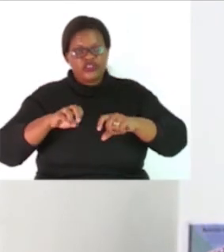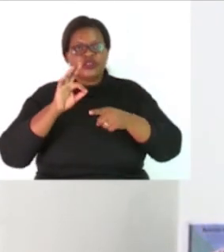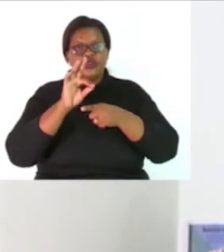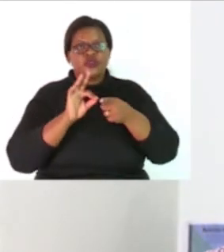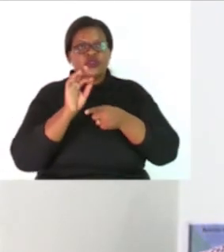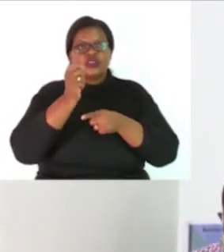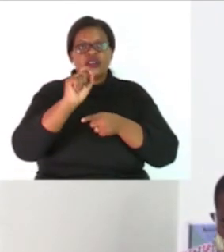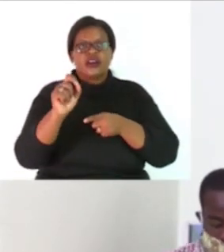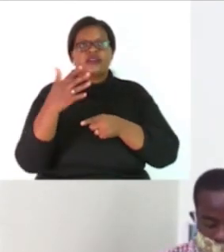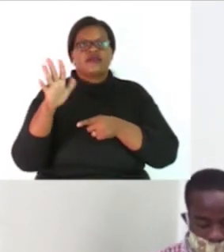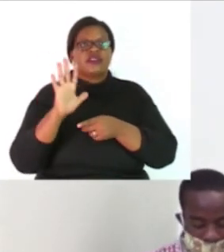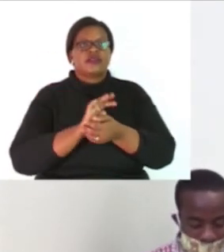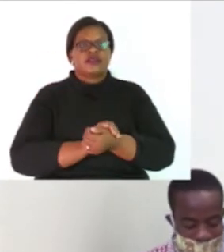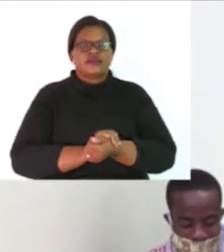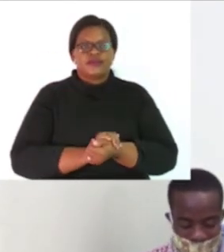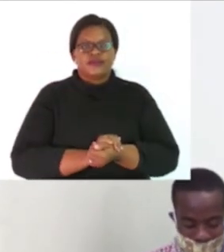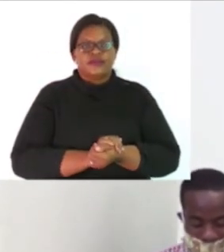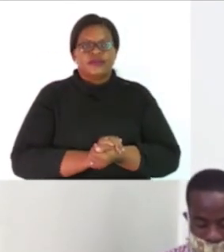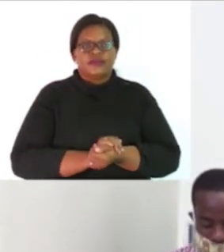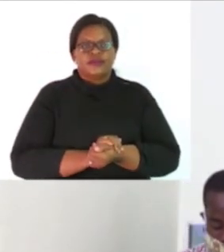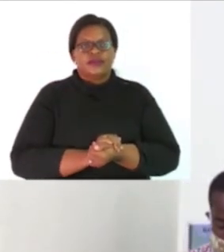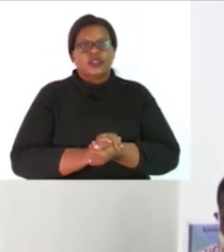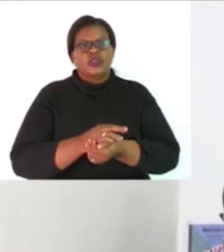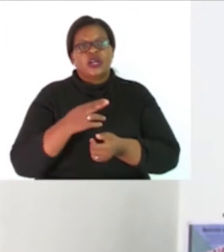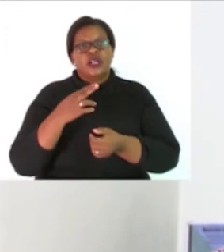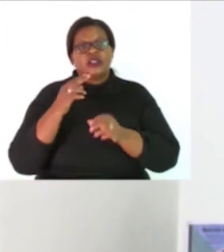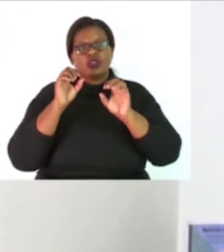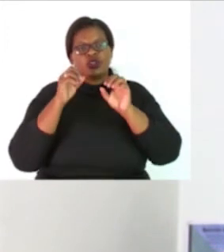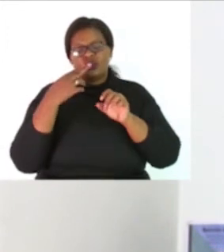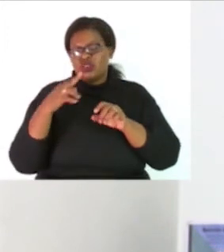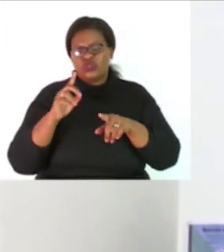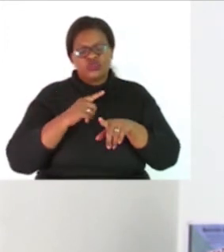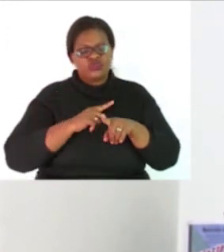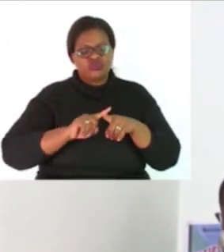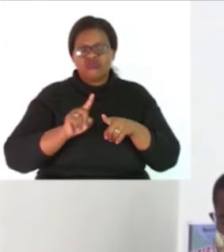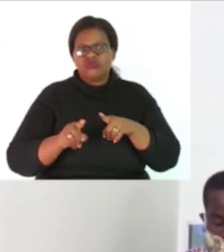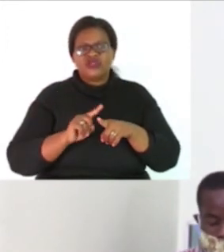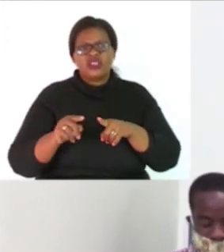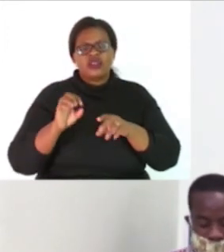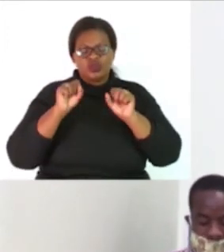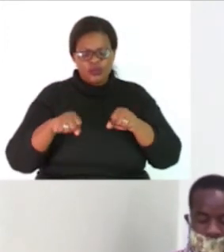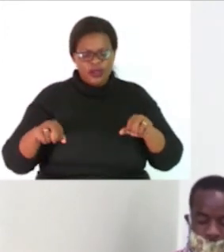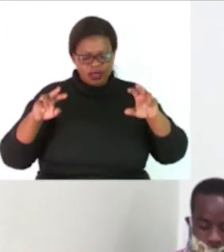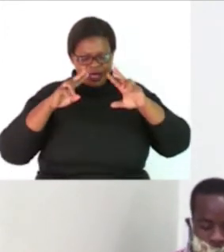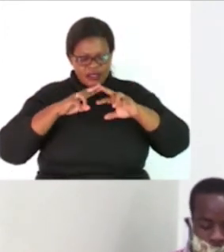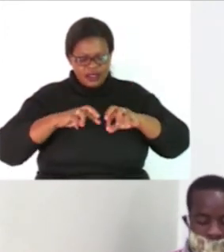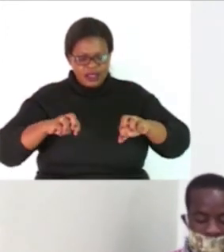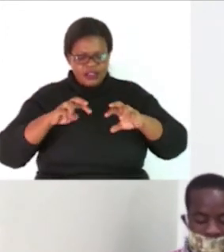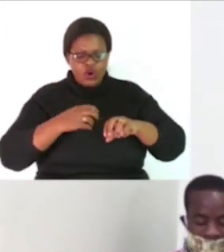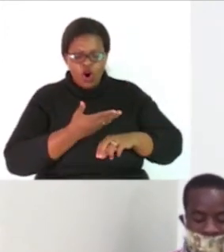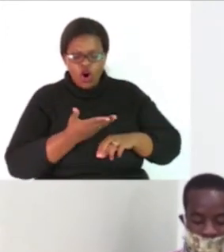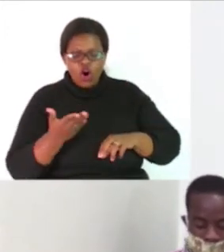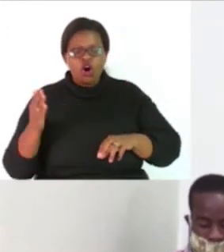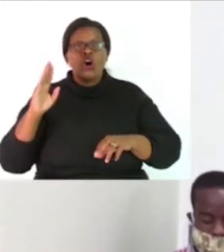them. Okay, you just list them. Take your time, you don't need to rush. Discover, make sure that you find